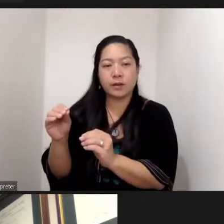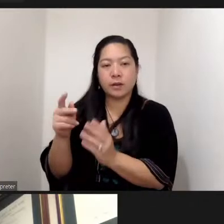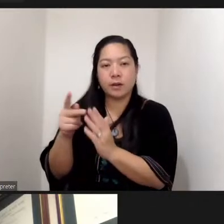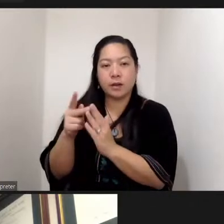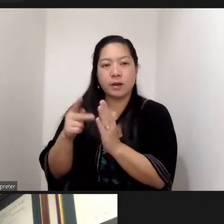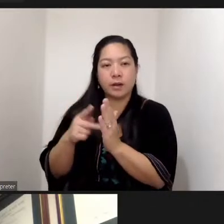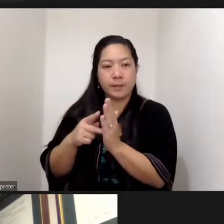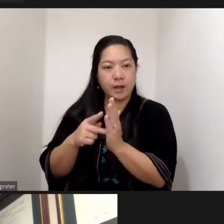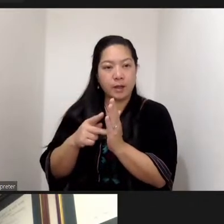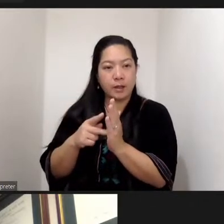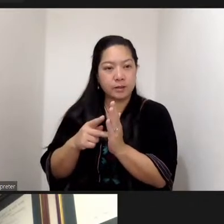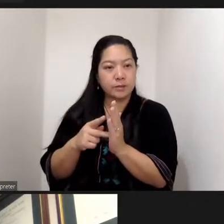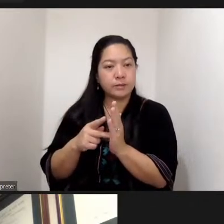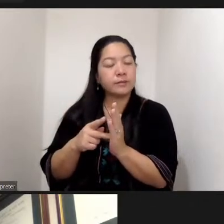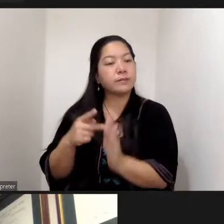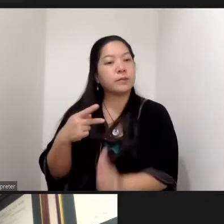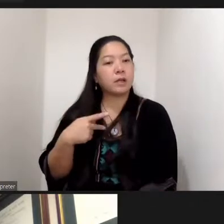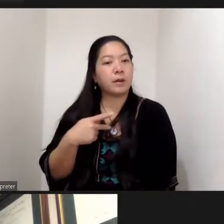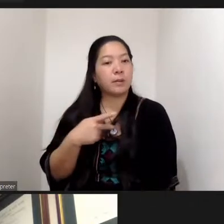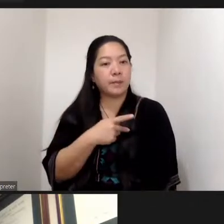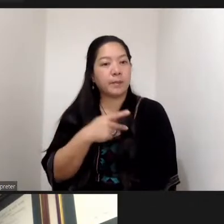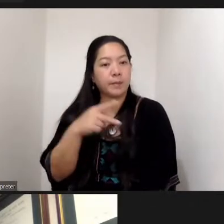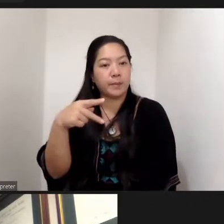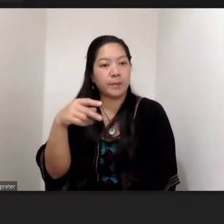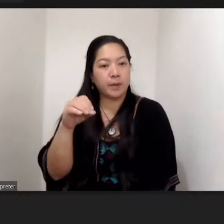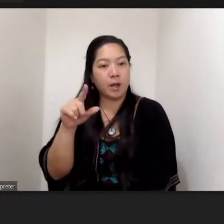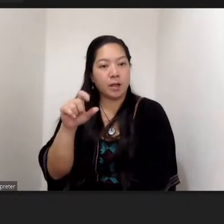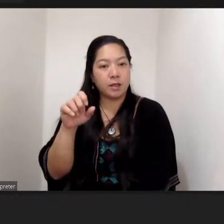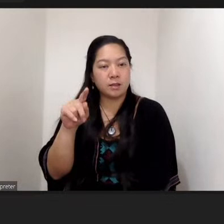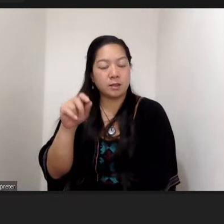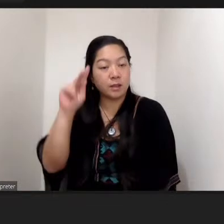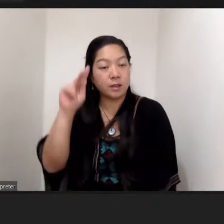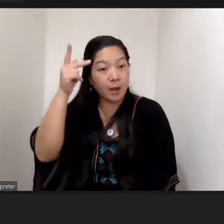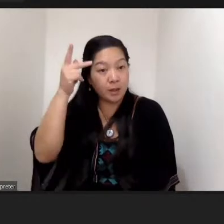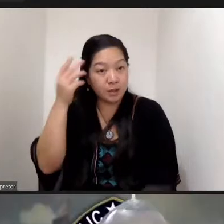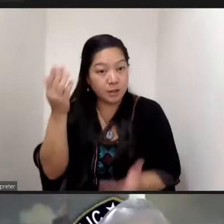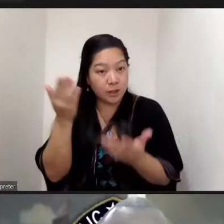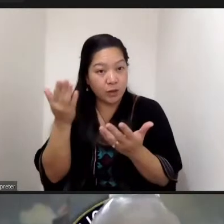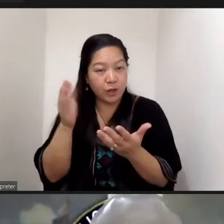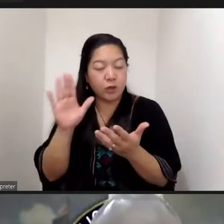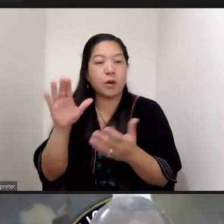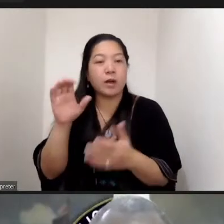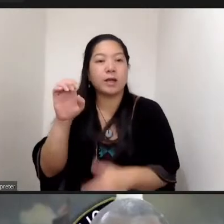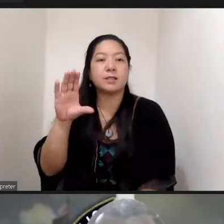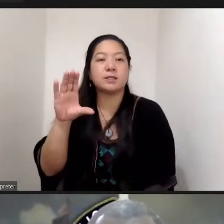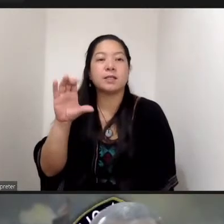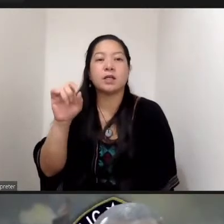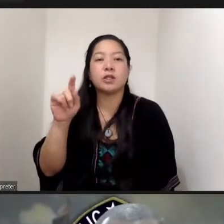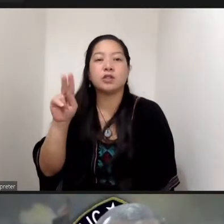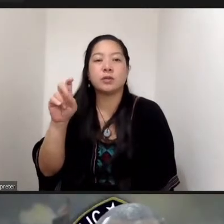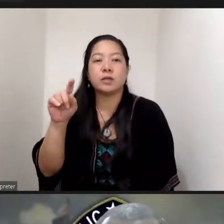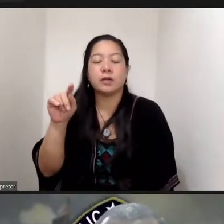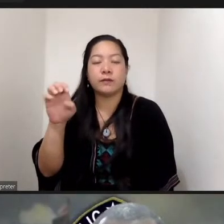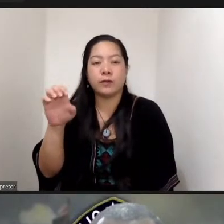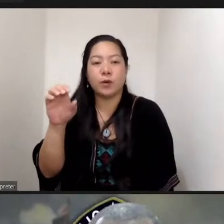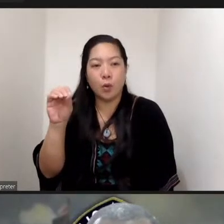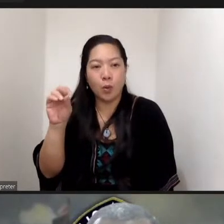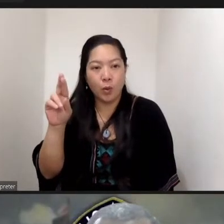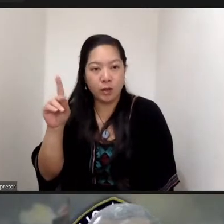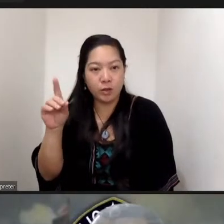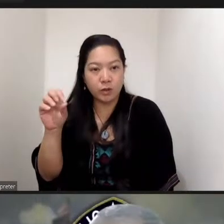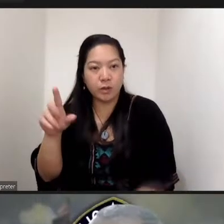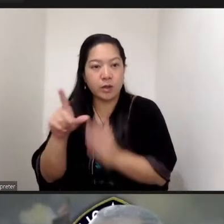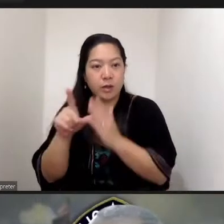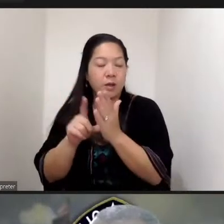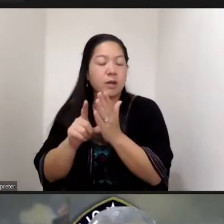situation. Your executive order criticizes in great length Senator Duenas and the Republicans'